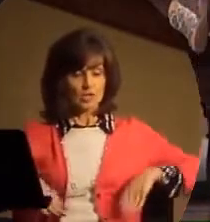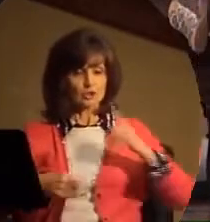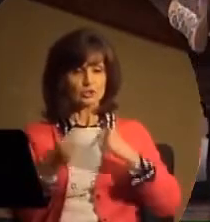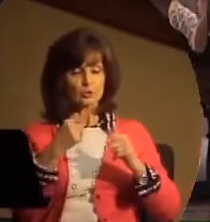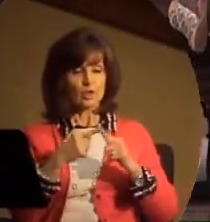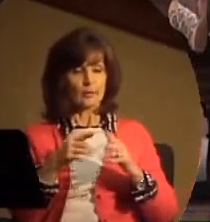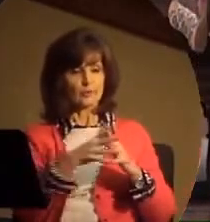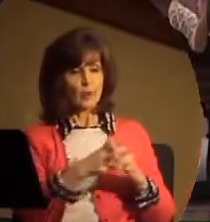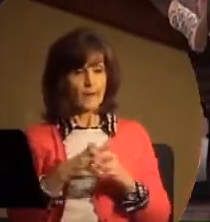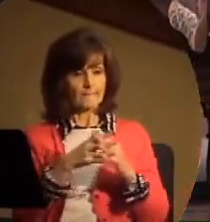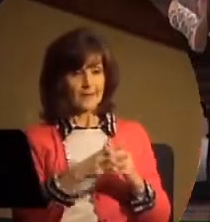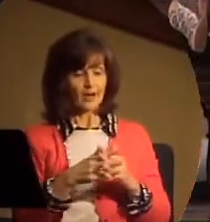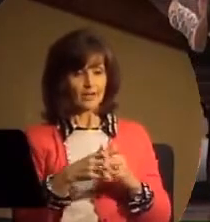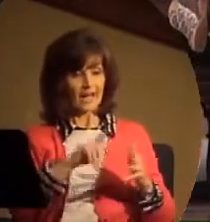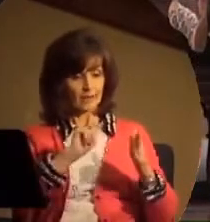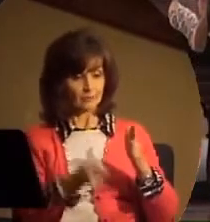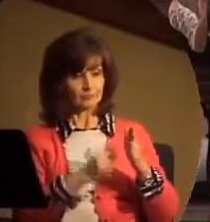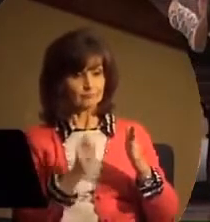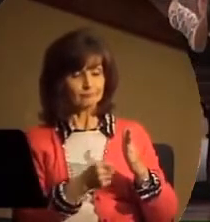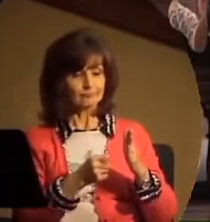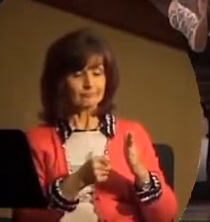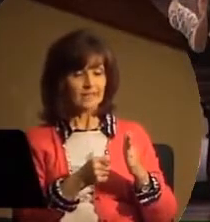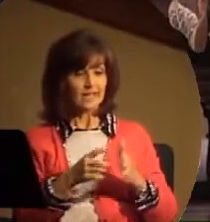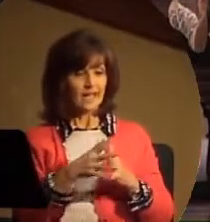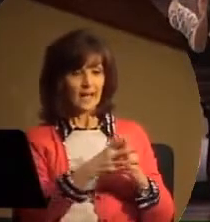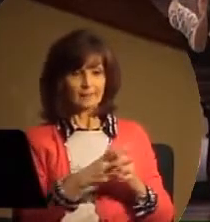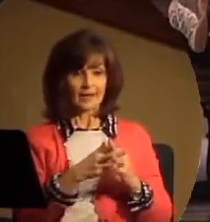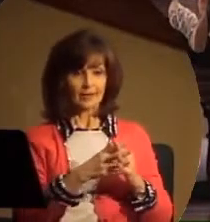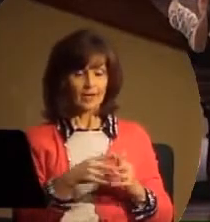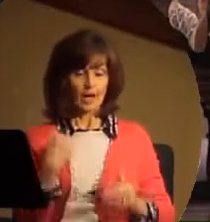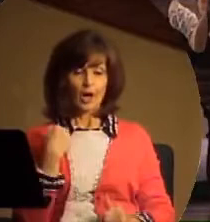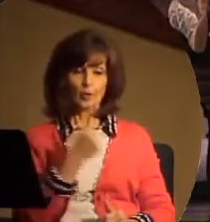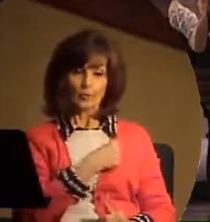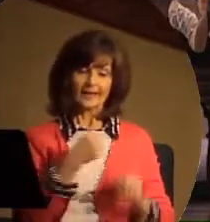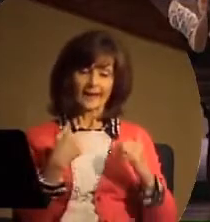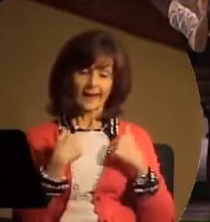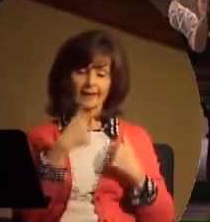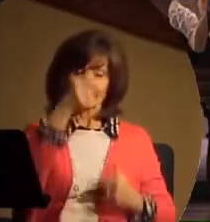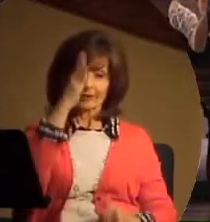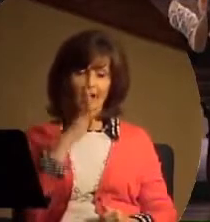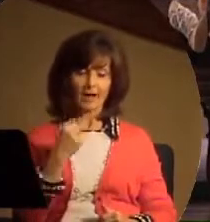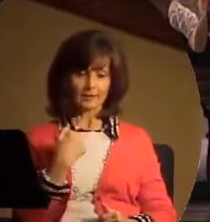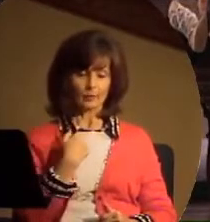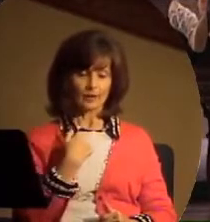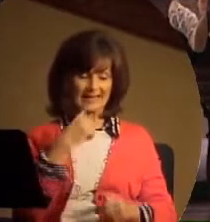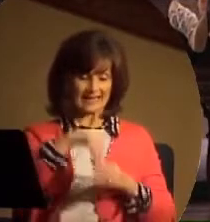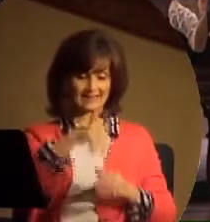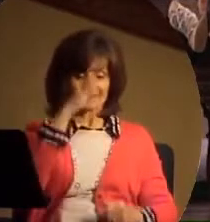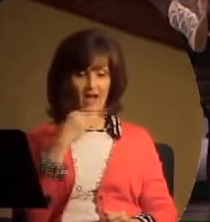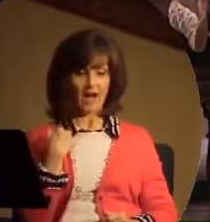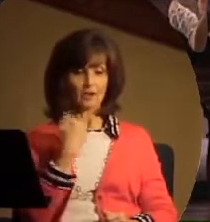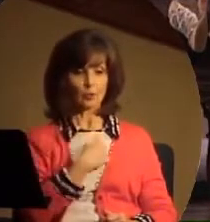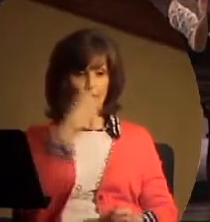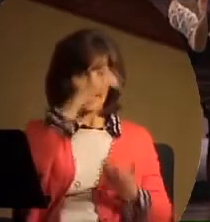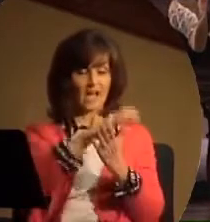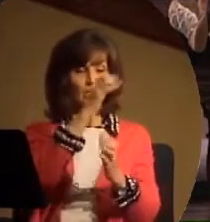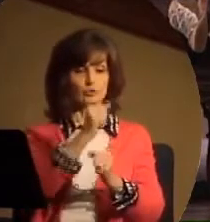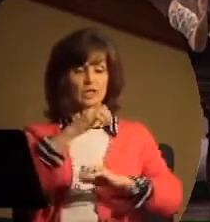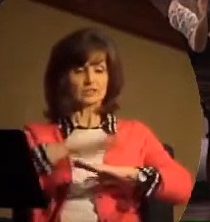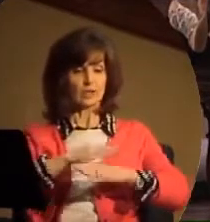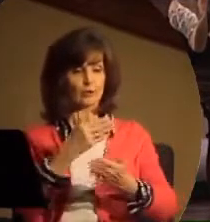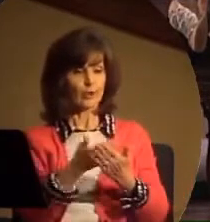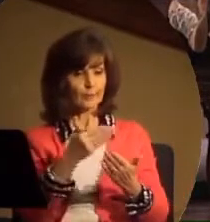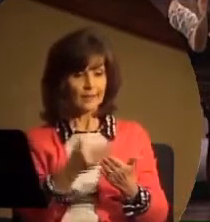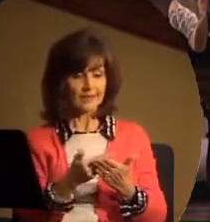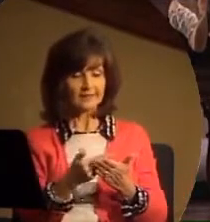America and chastise America. At least we got God we trust on our money and on our buildings. We're supposed to be a